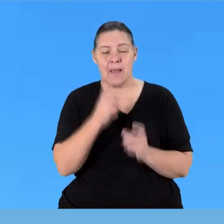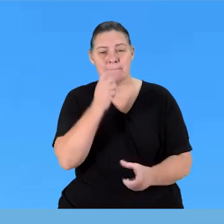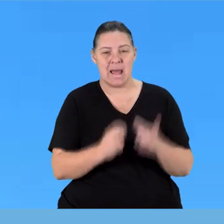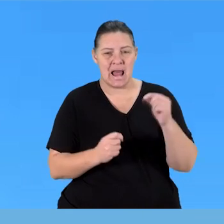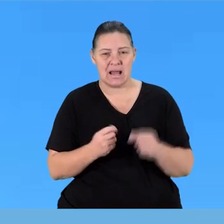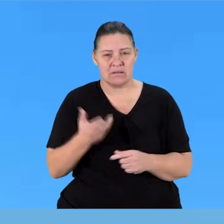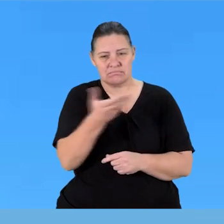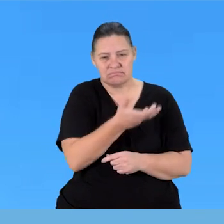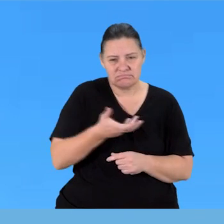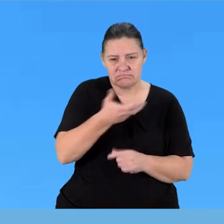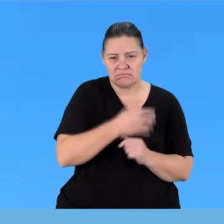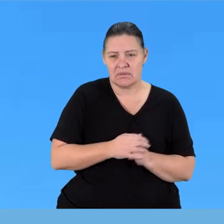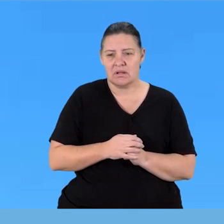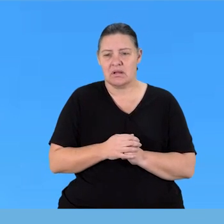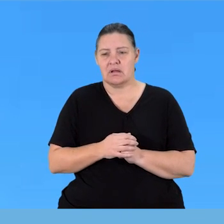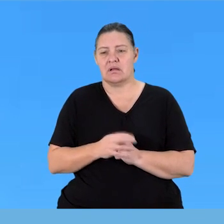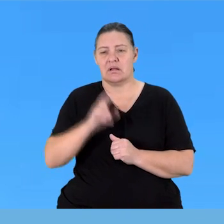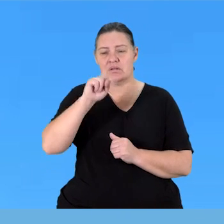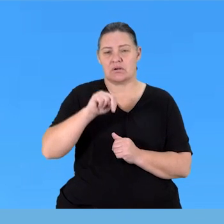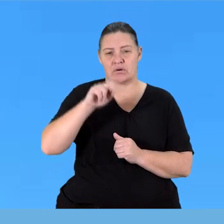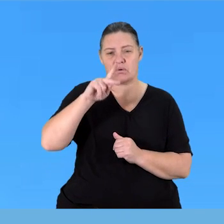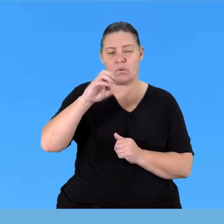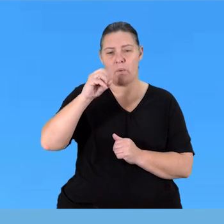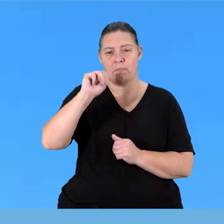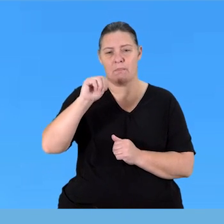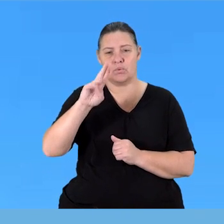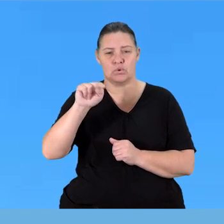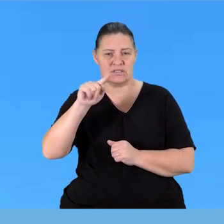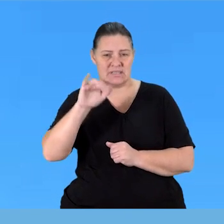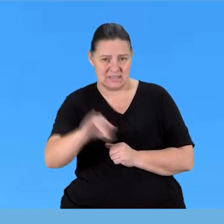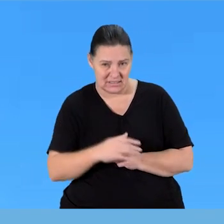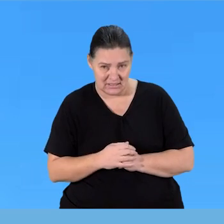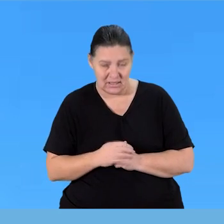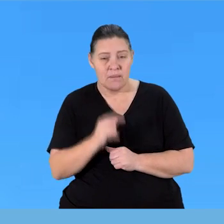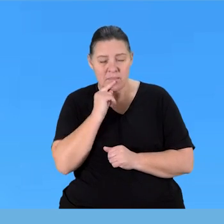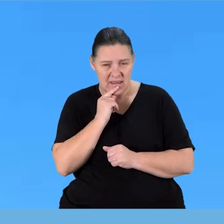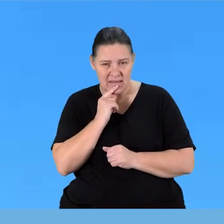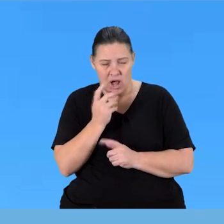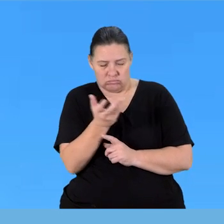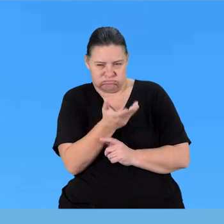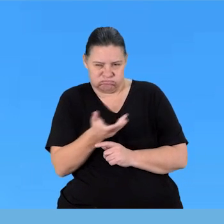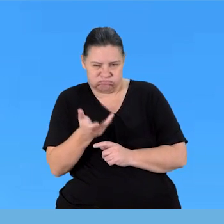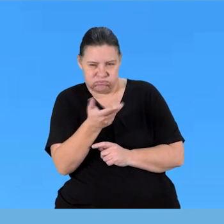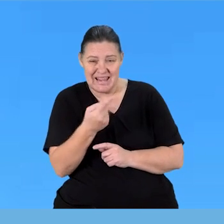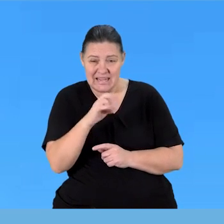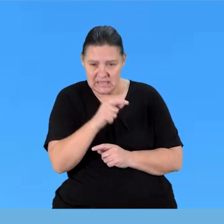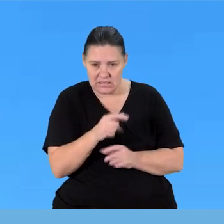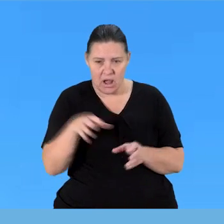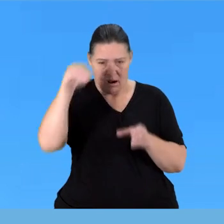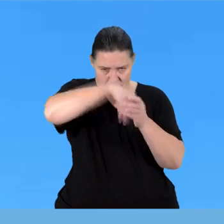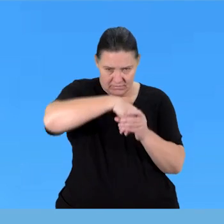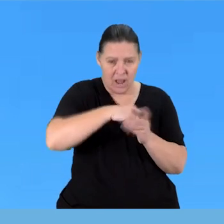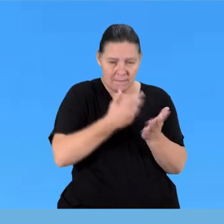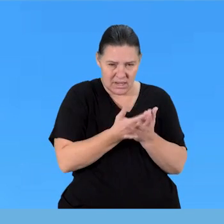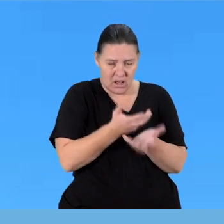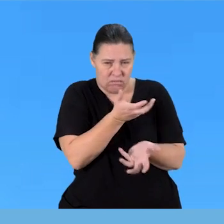sour milk and umqombothi, they are going to be making use of the yeast, which is going to speed up the chemical reaction.